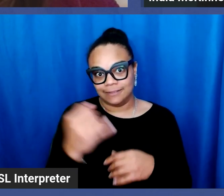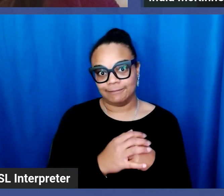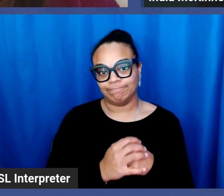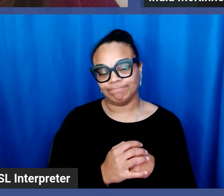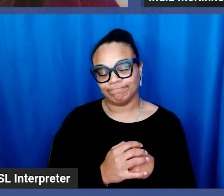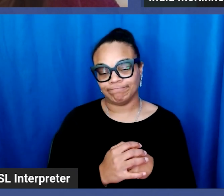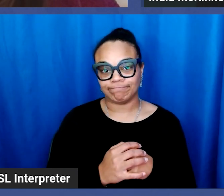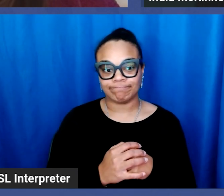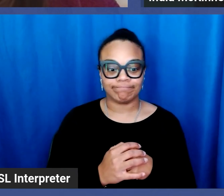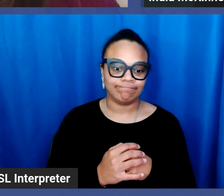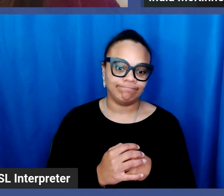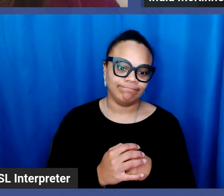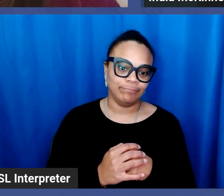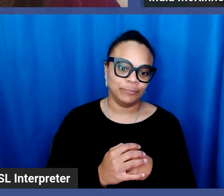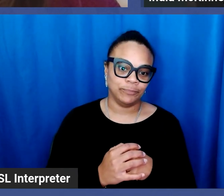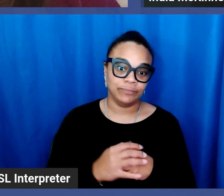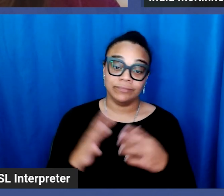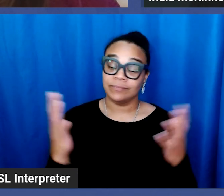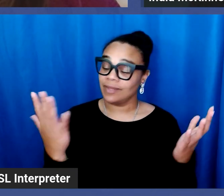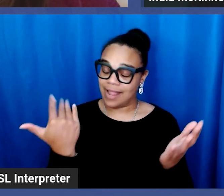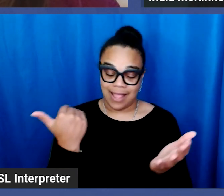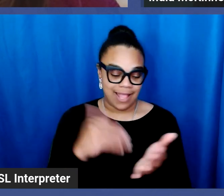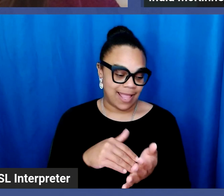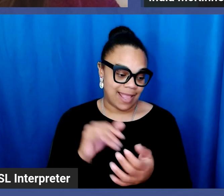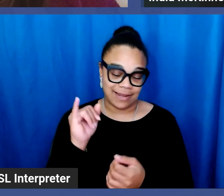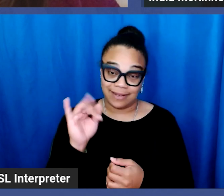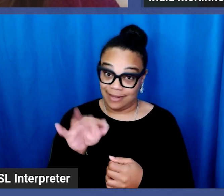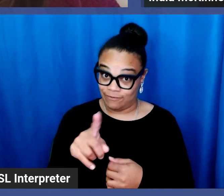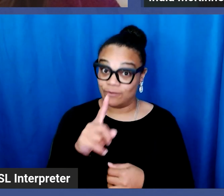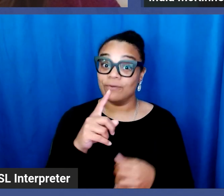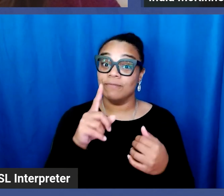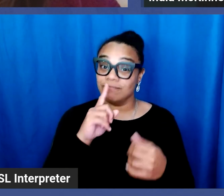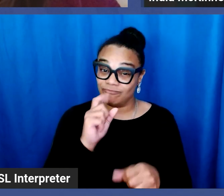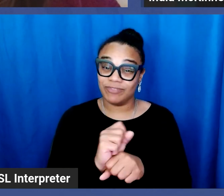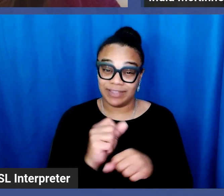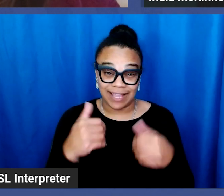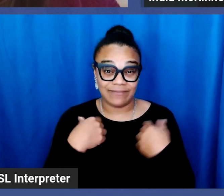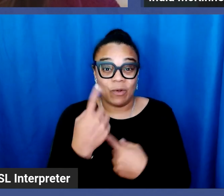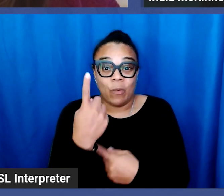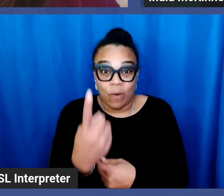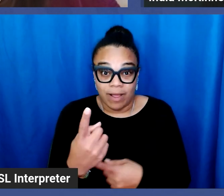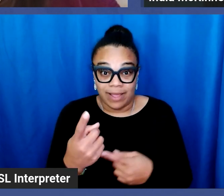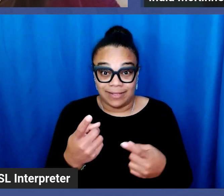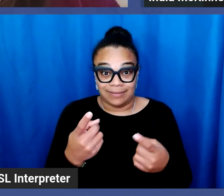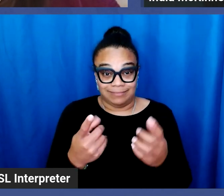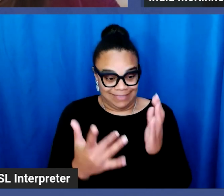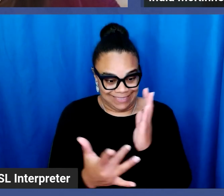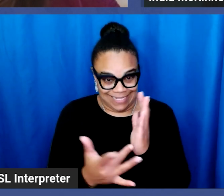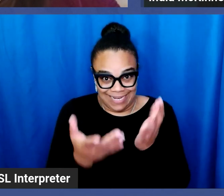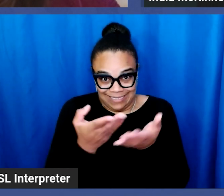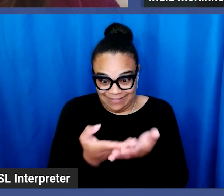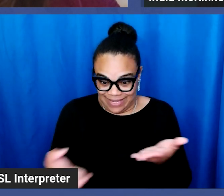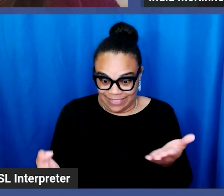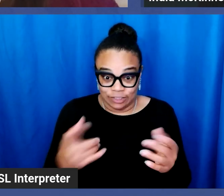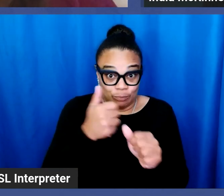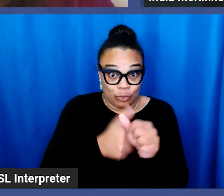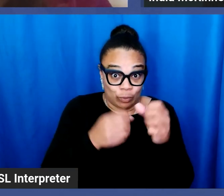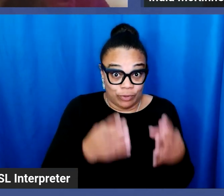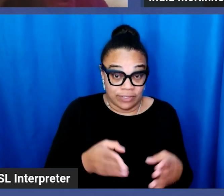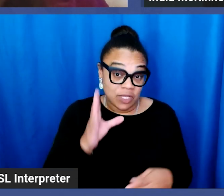And again, like if you actually do have one device per person, you'll be fine. But a lot of people just